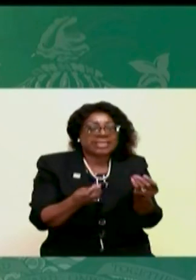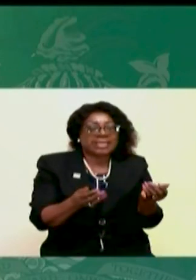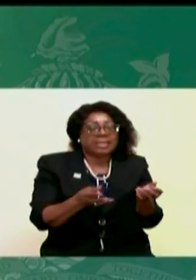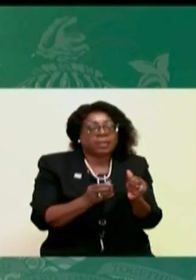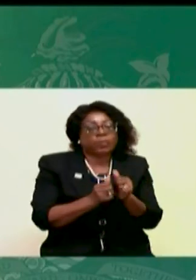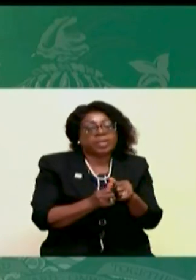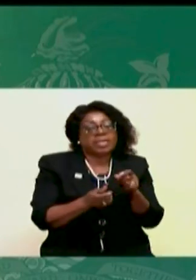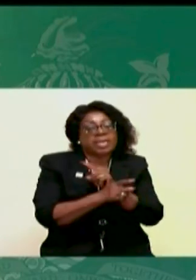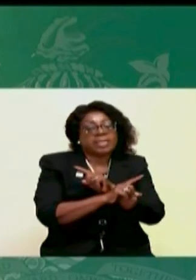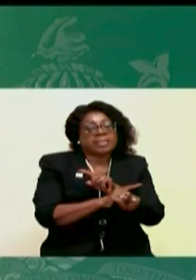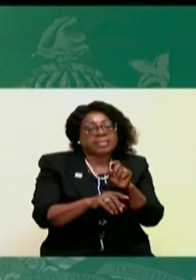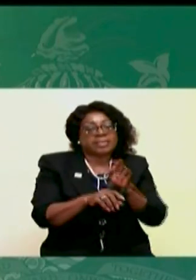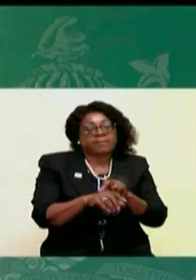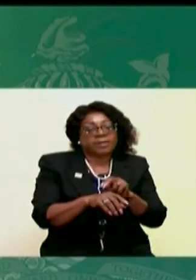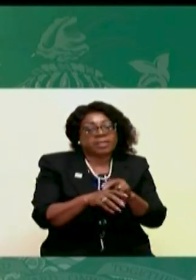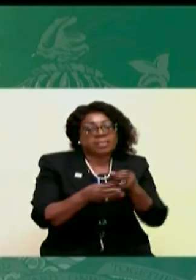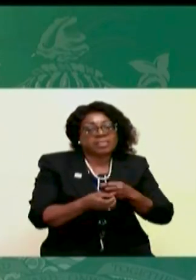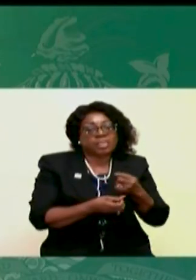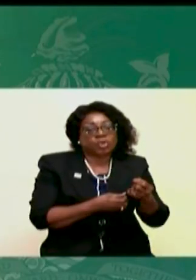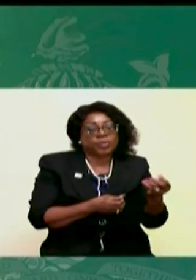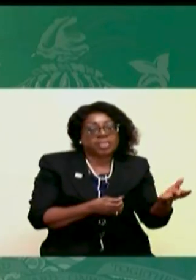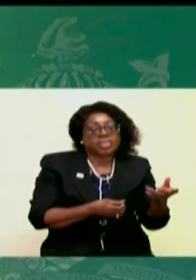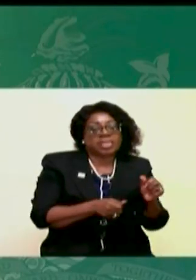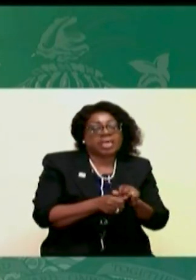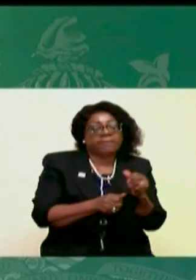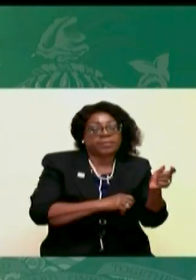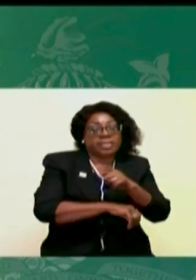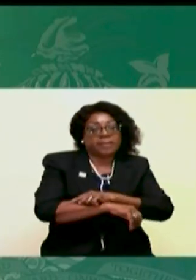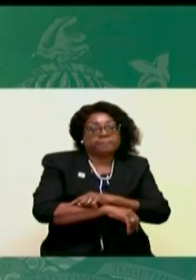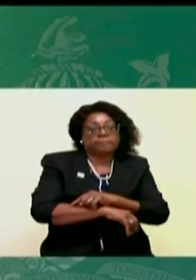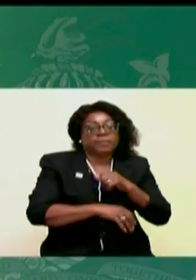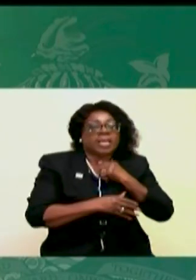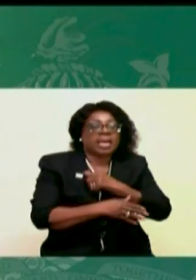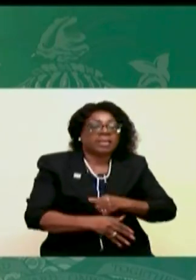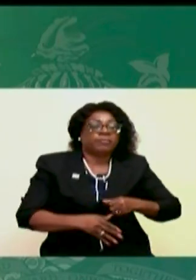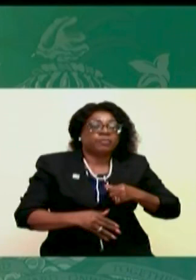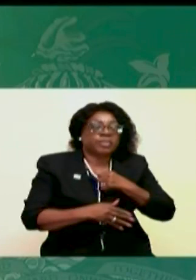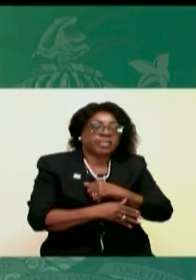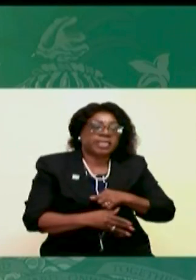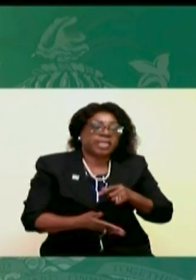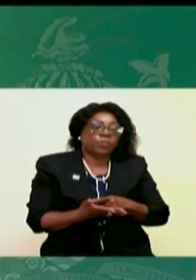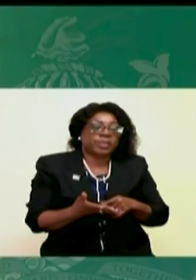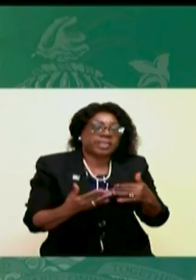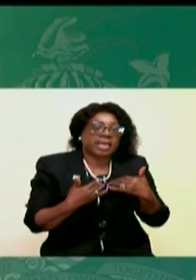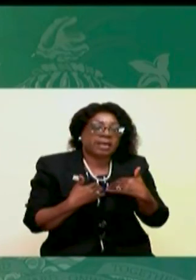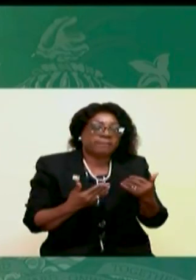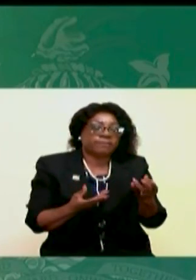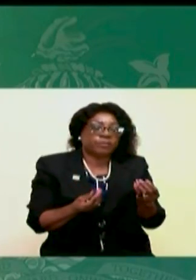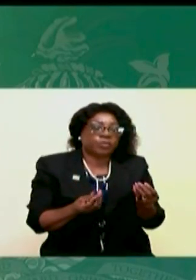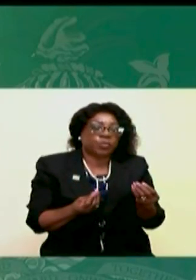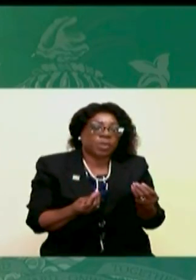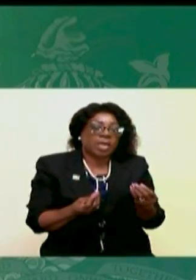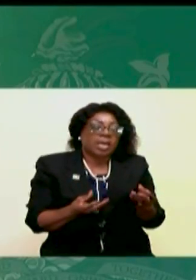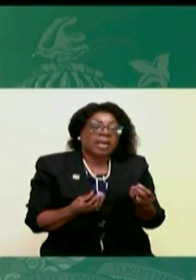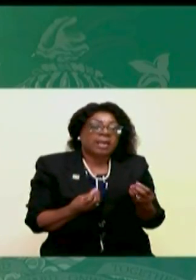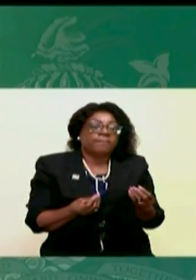day and appreciating what they have to do, and many not being confirmed for